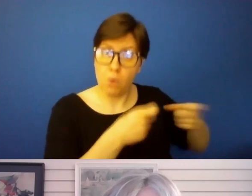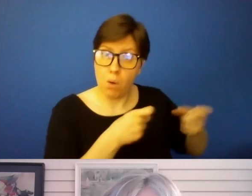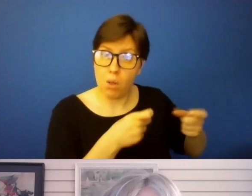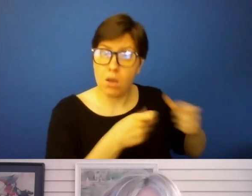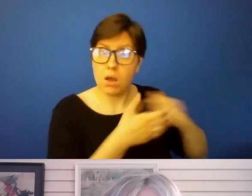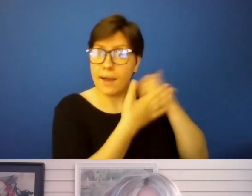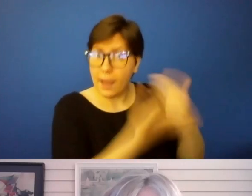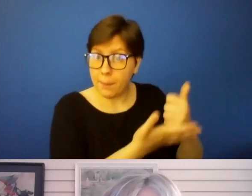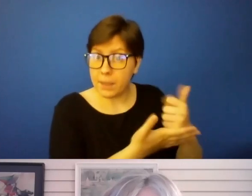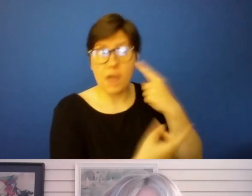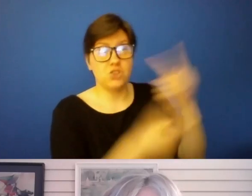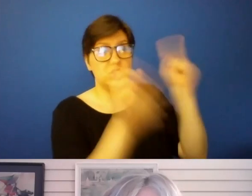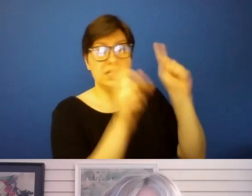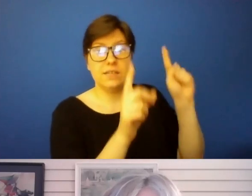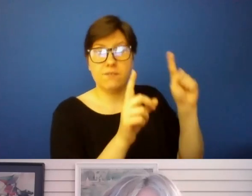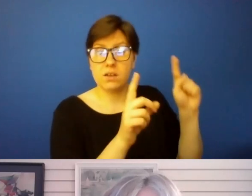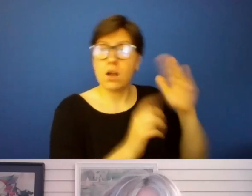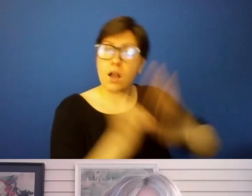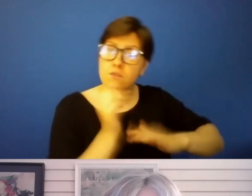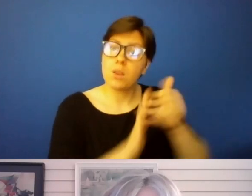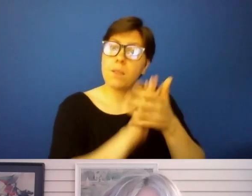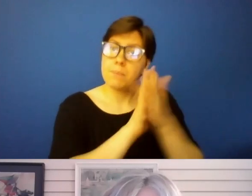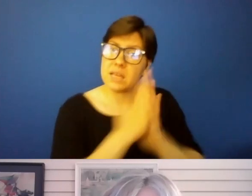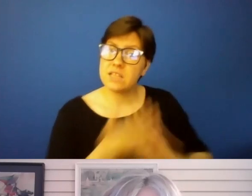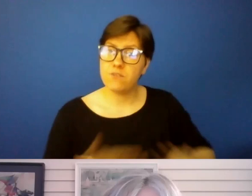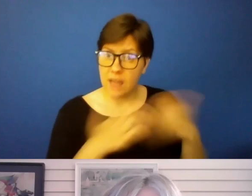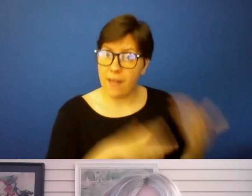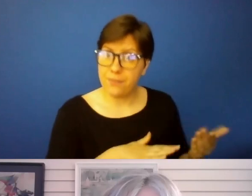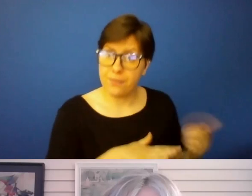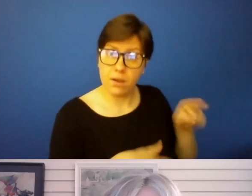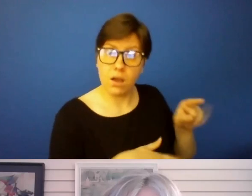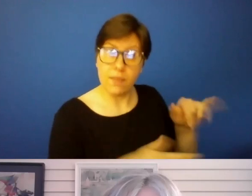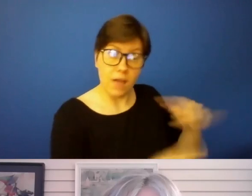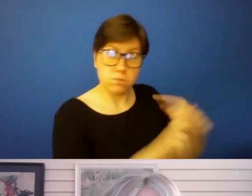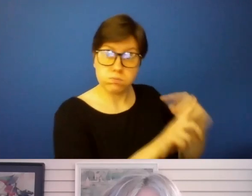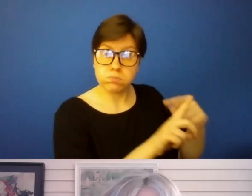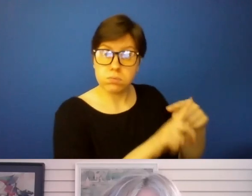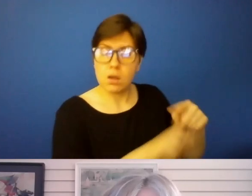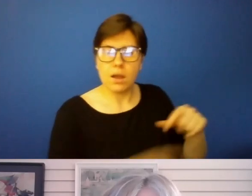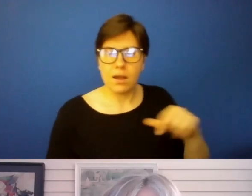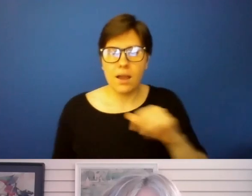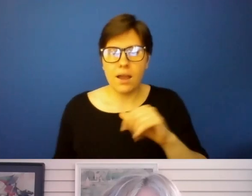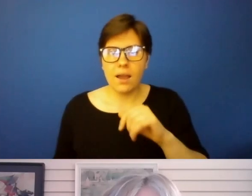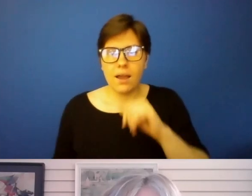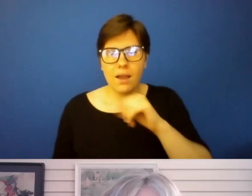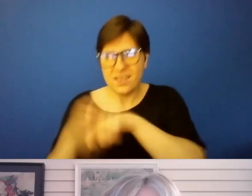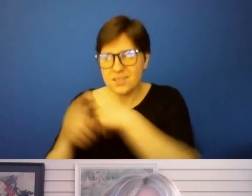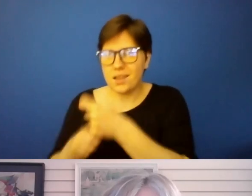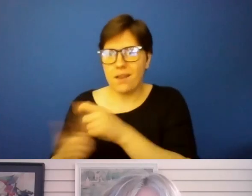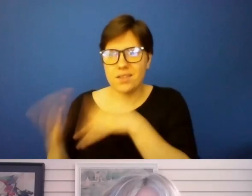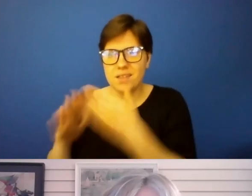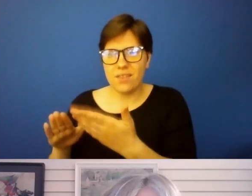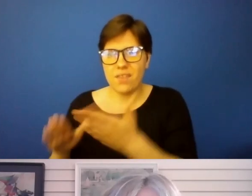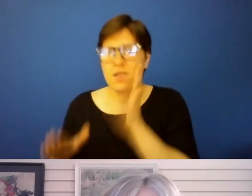helping achieve a comfortable, peaceful death, as opposed to the death that they foresee that they were gonna